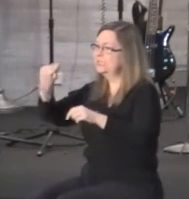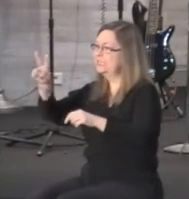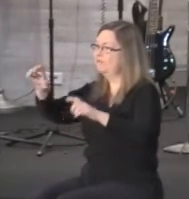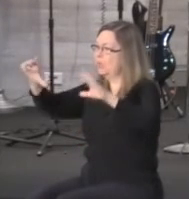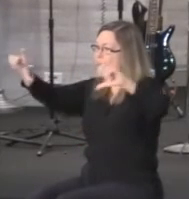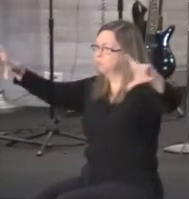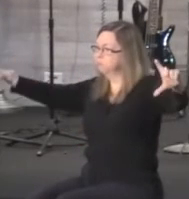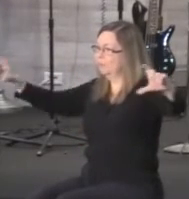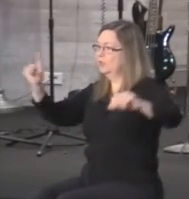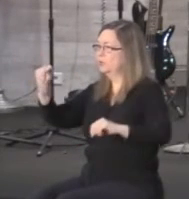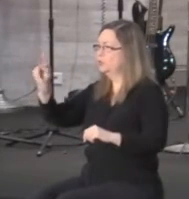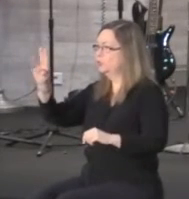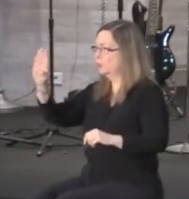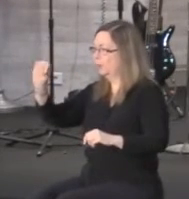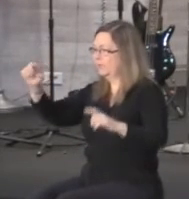Yes.